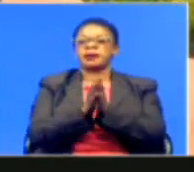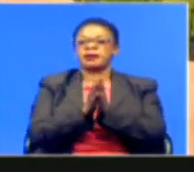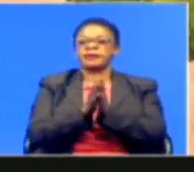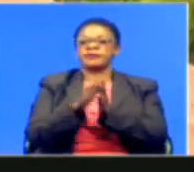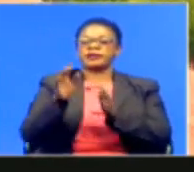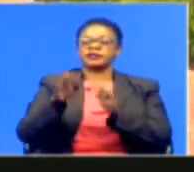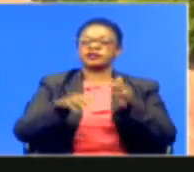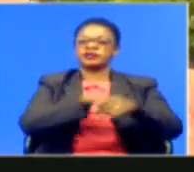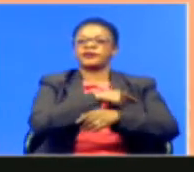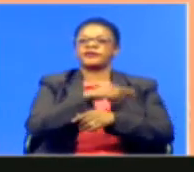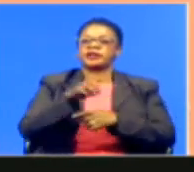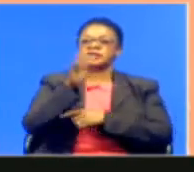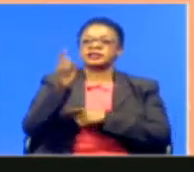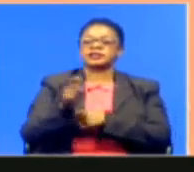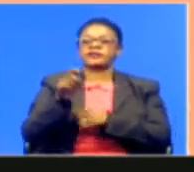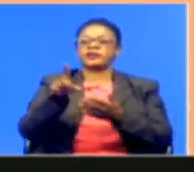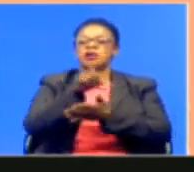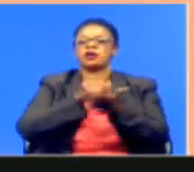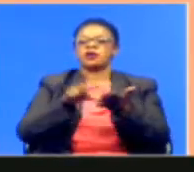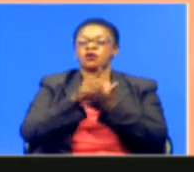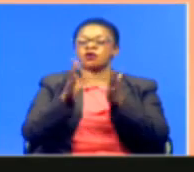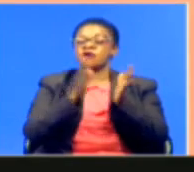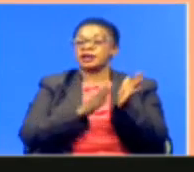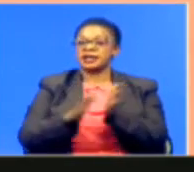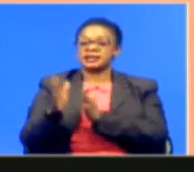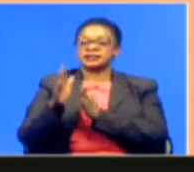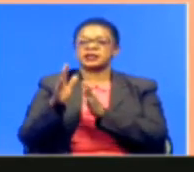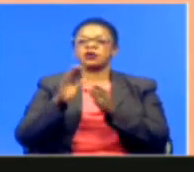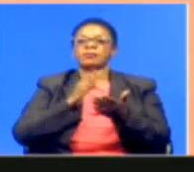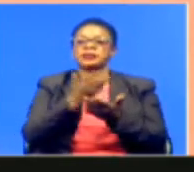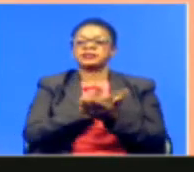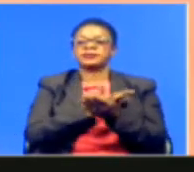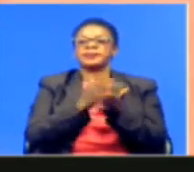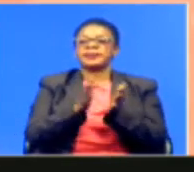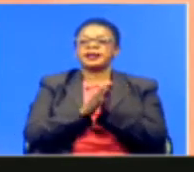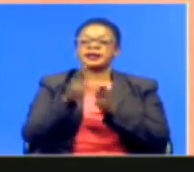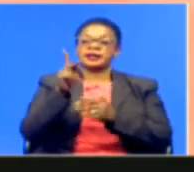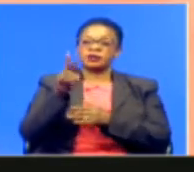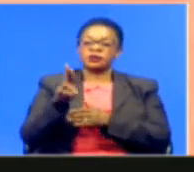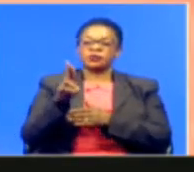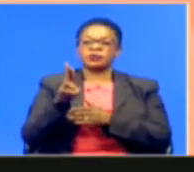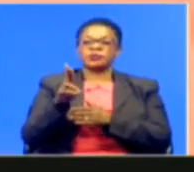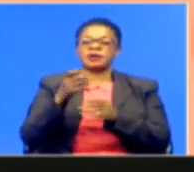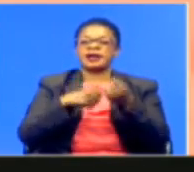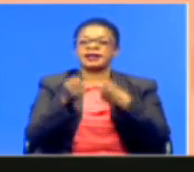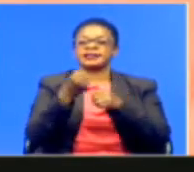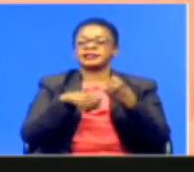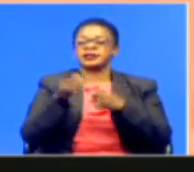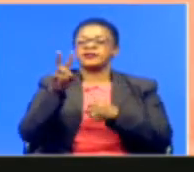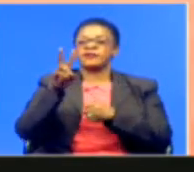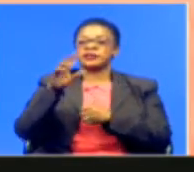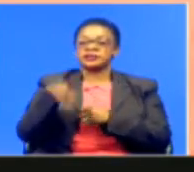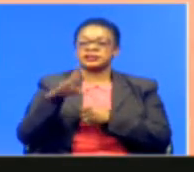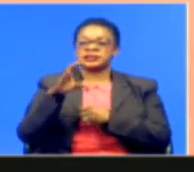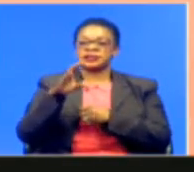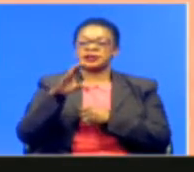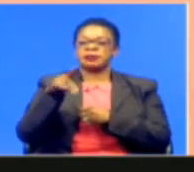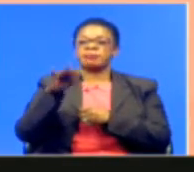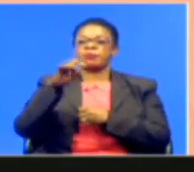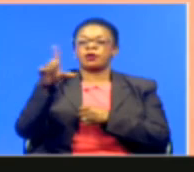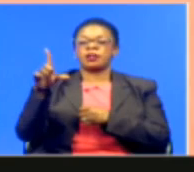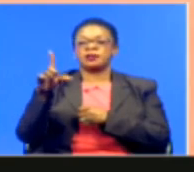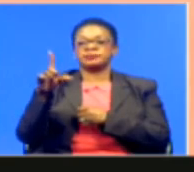executive officer of the local organizing committee, Mwangi Muthee, and Kenyatta University's acting vice chancellor, Professor Paul